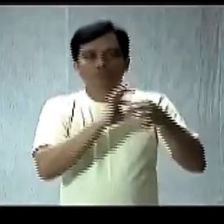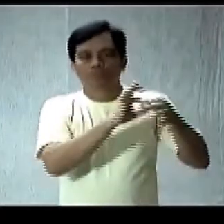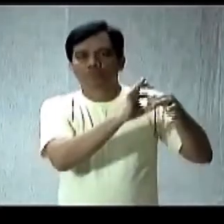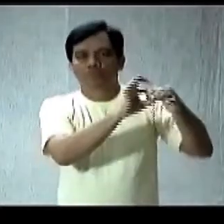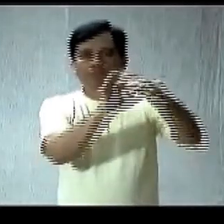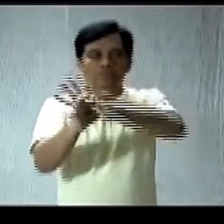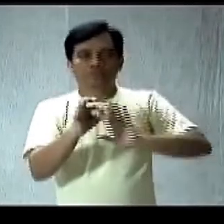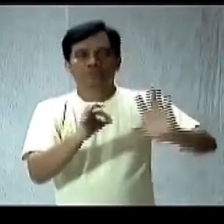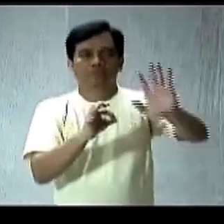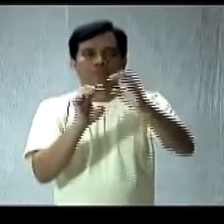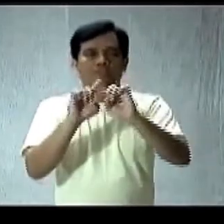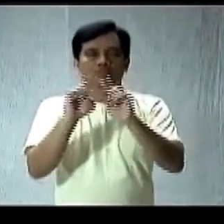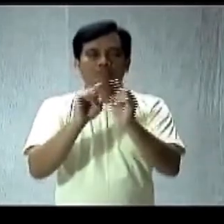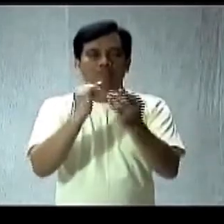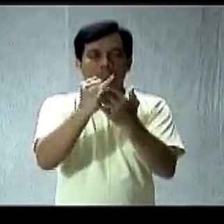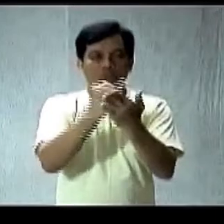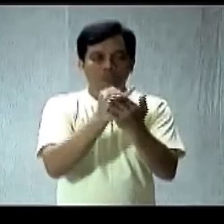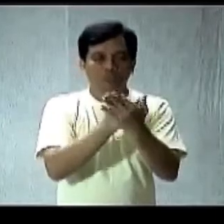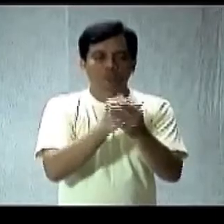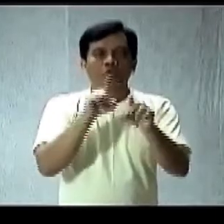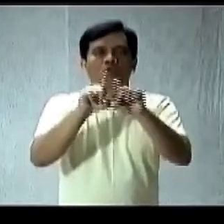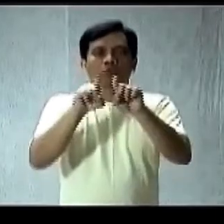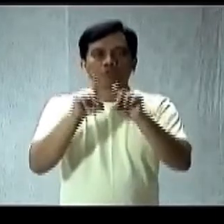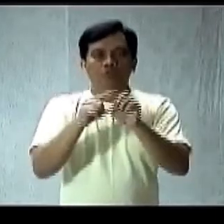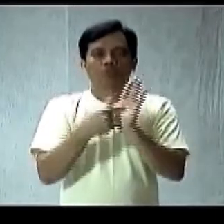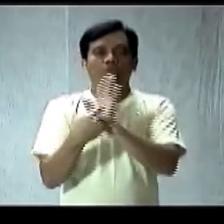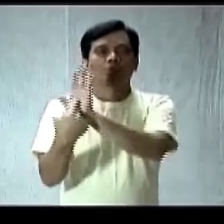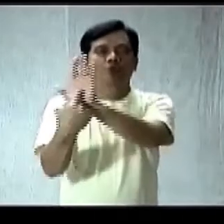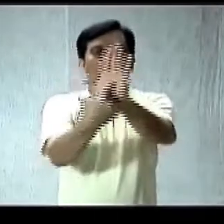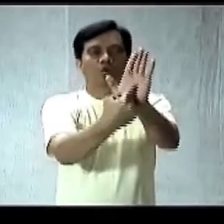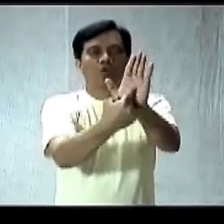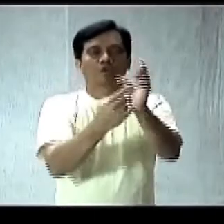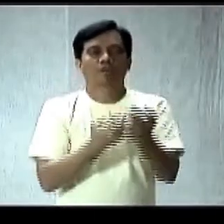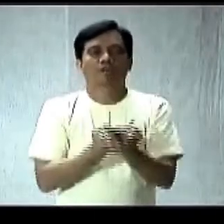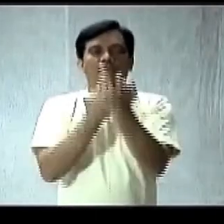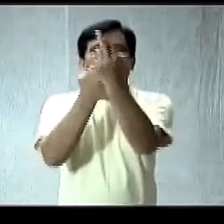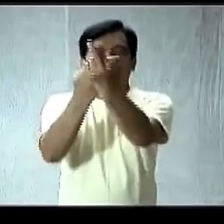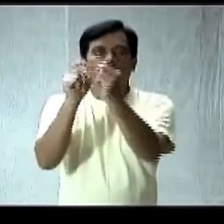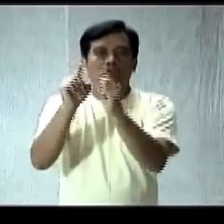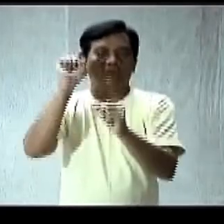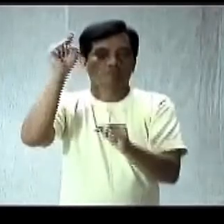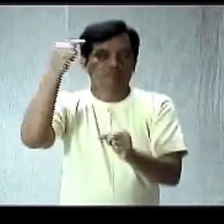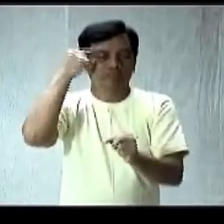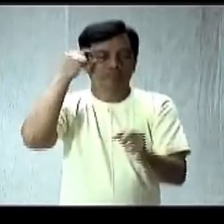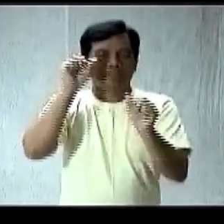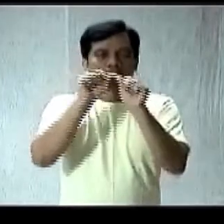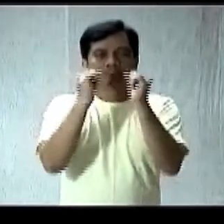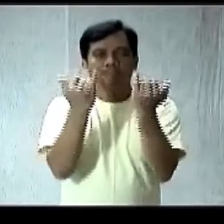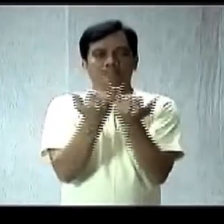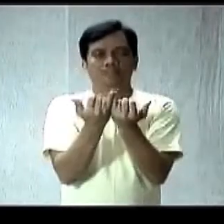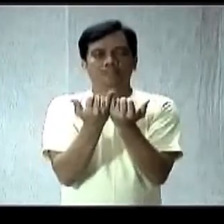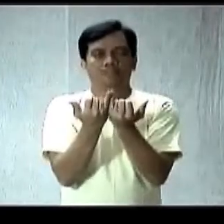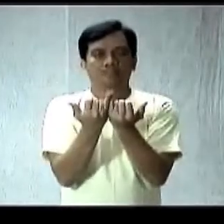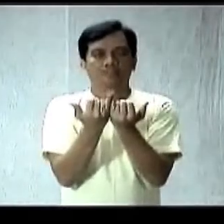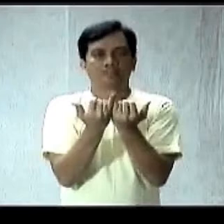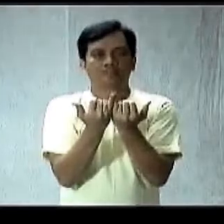by side with issues, we would also be presenting our recommendations to the government